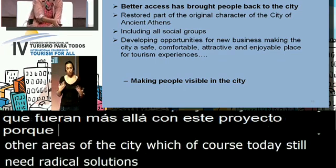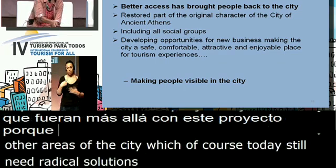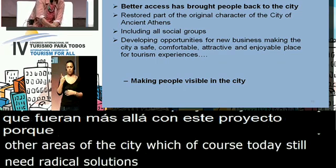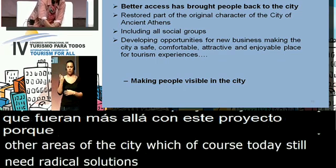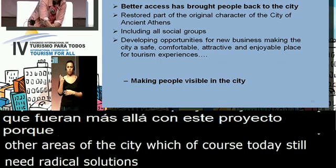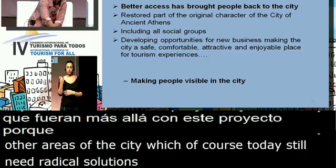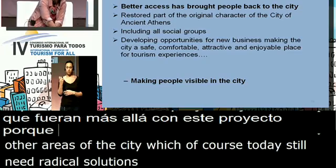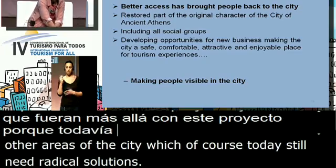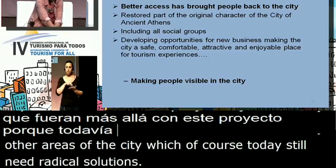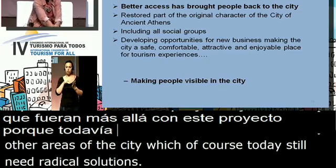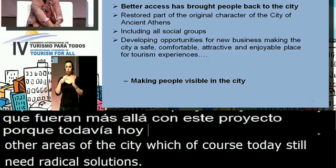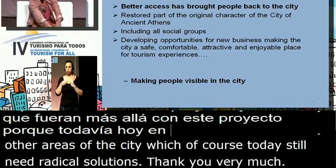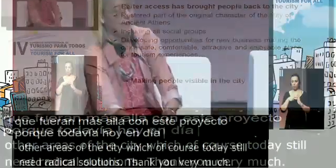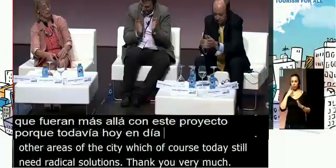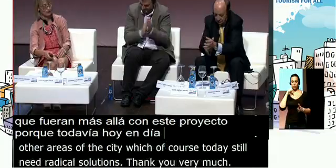much.